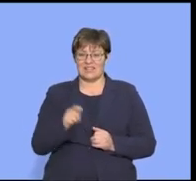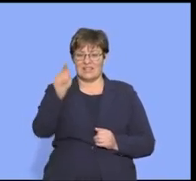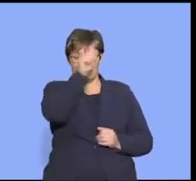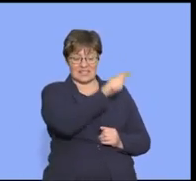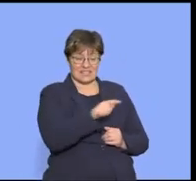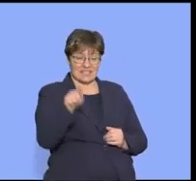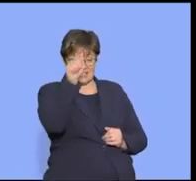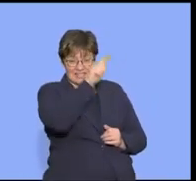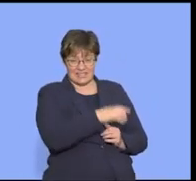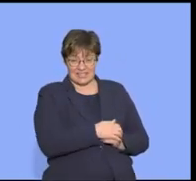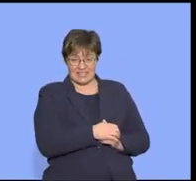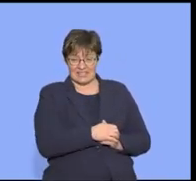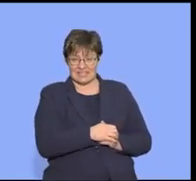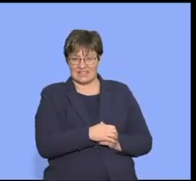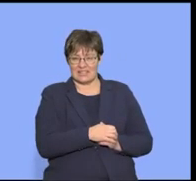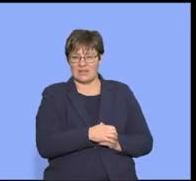This one here,